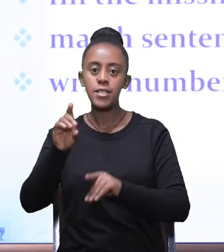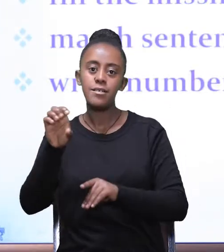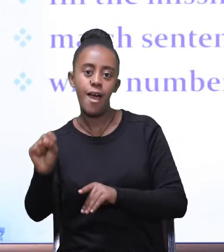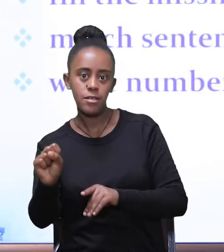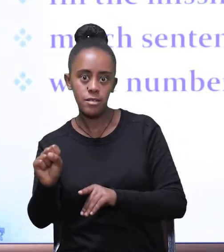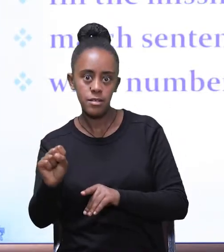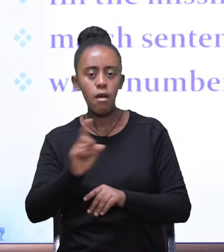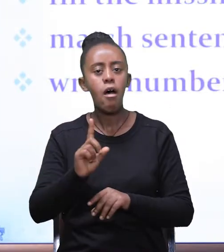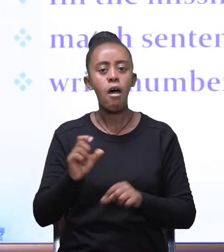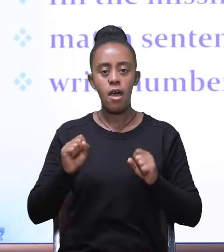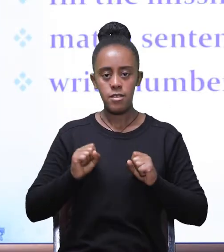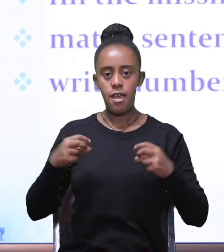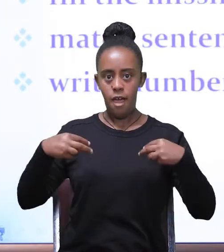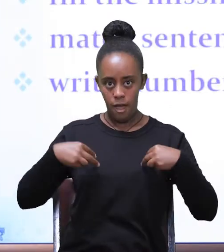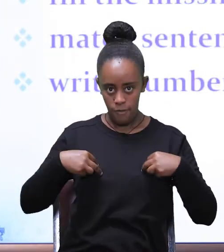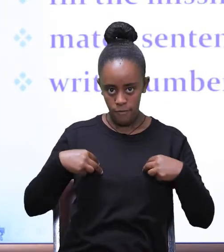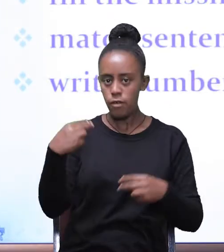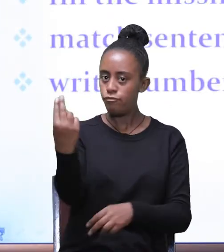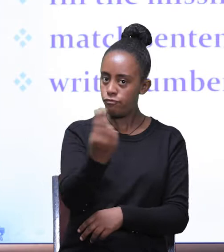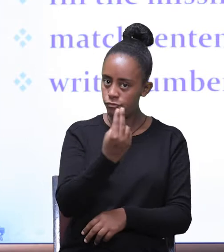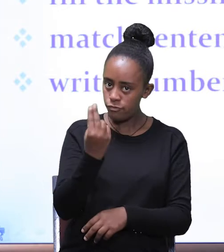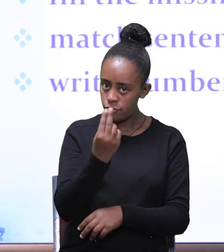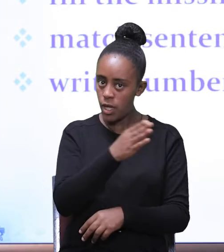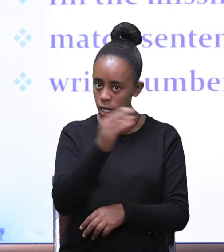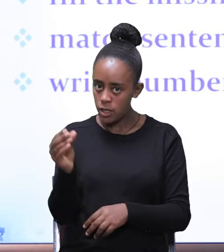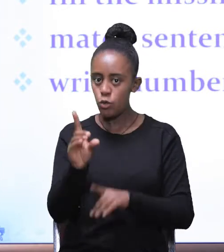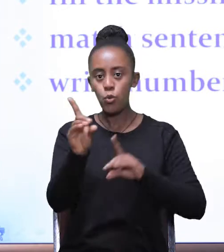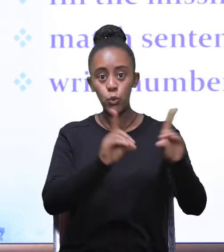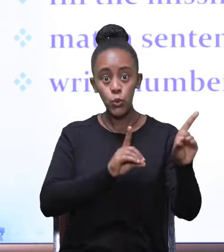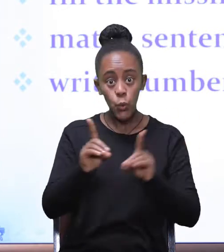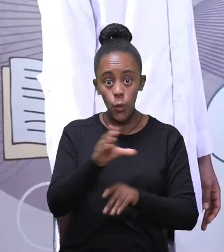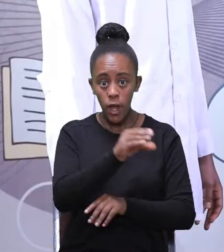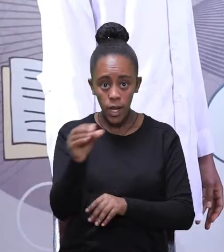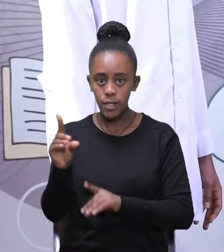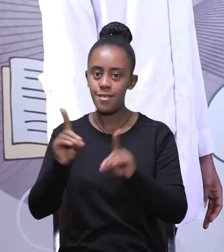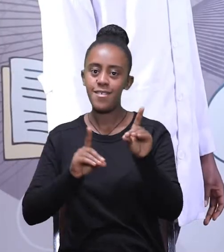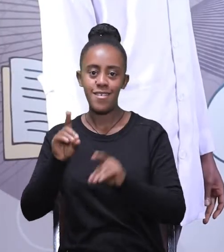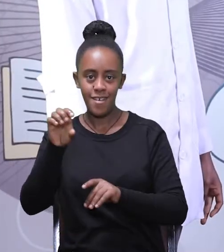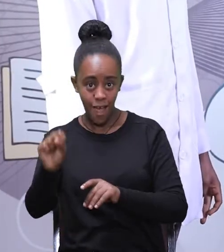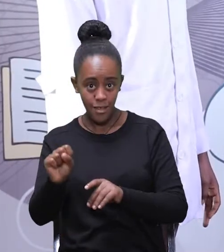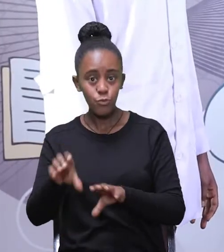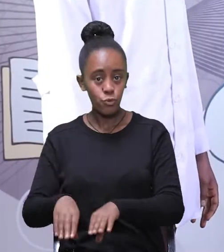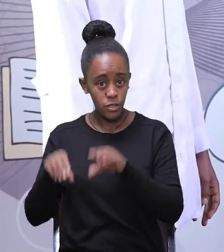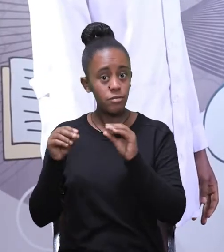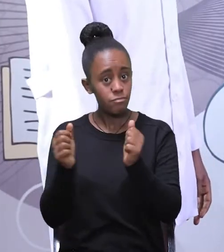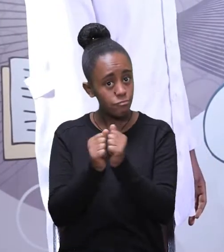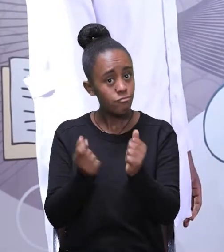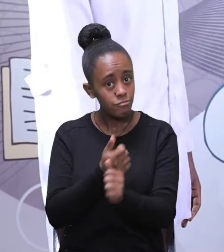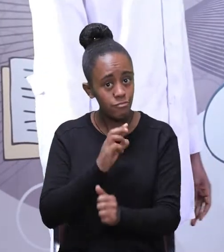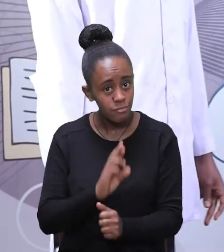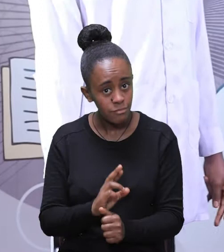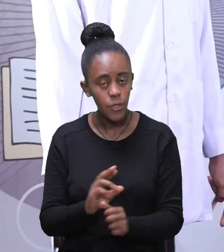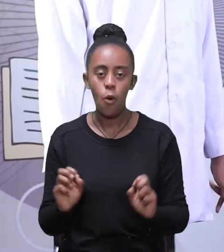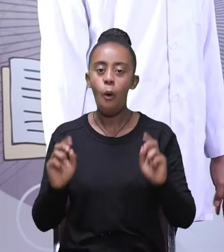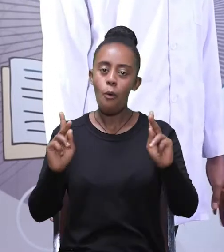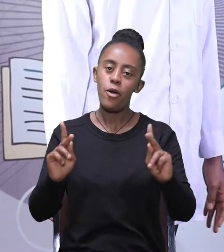has and have, and the function of do and does. Student, are you with me? Okay, let us